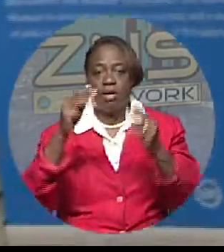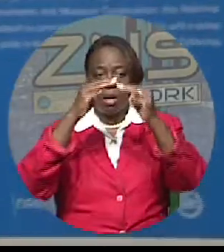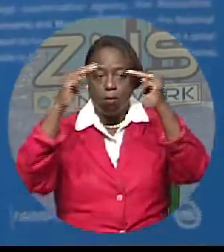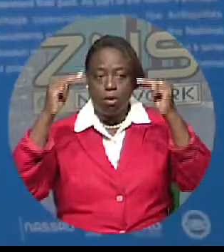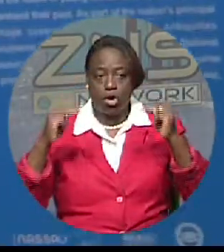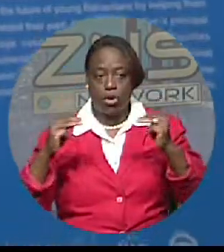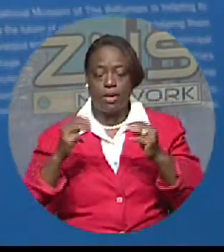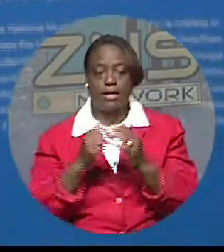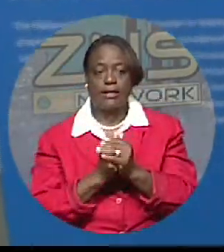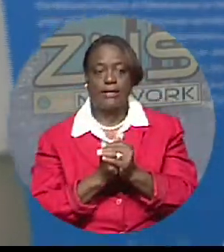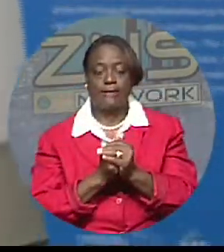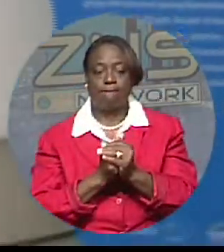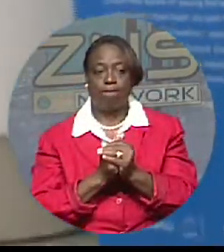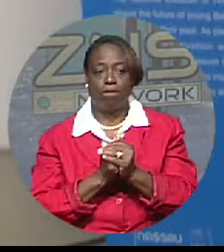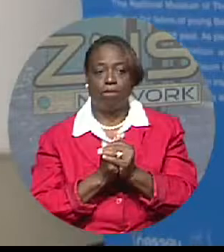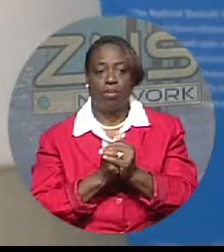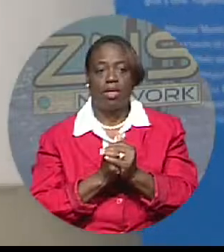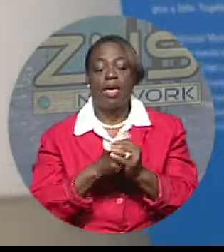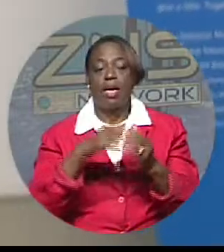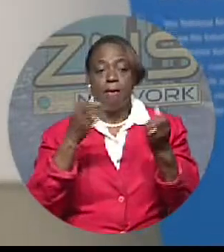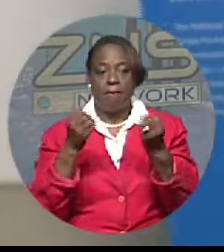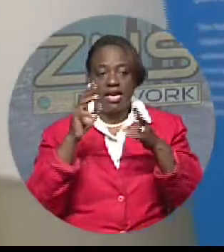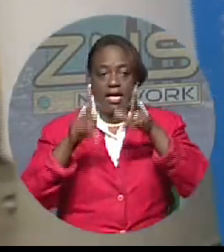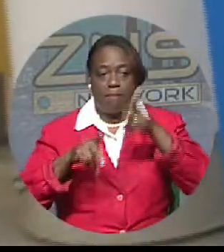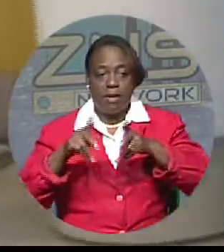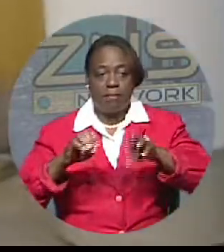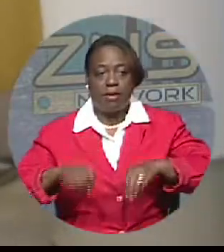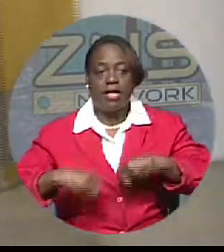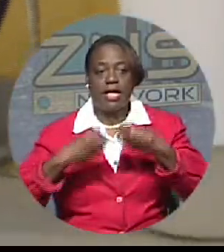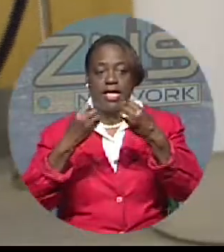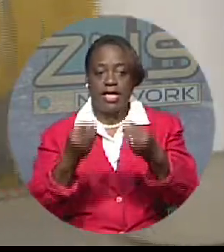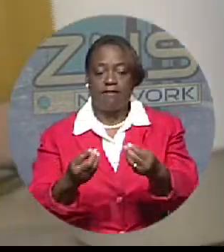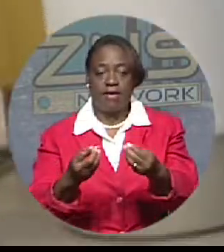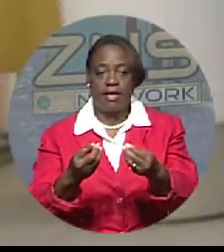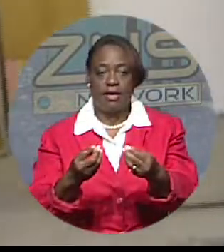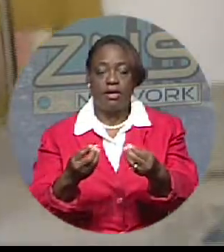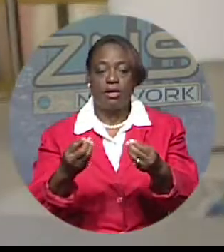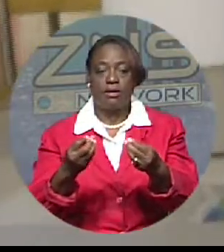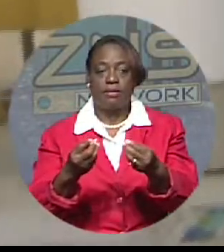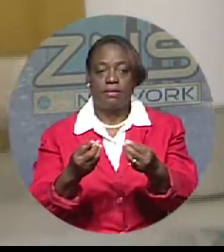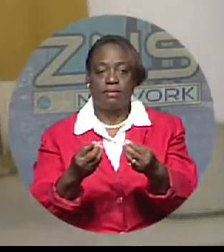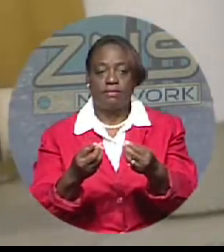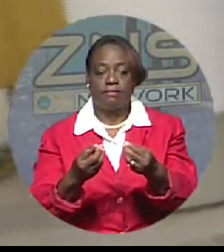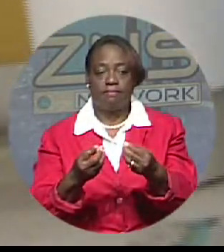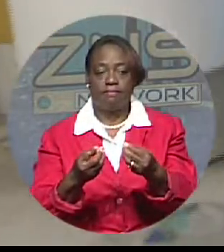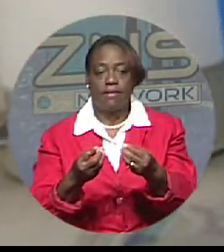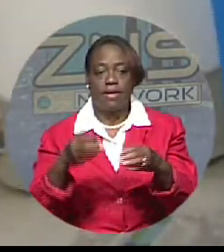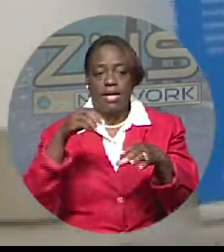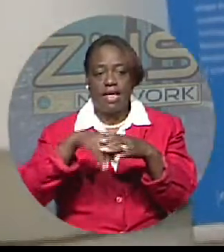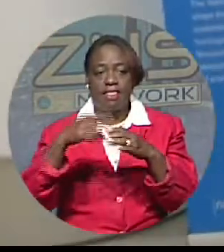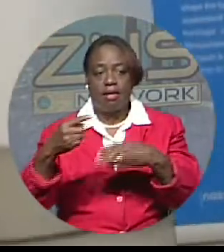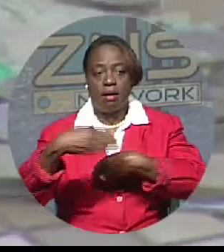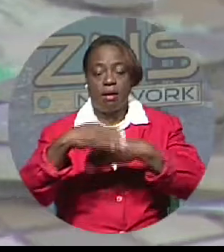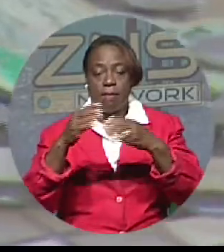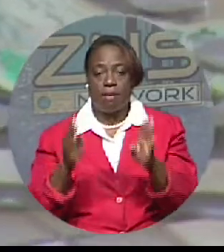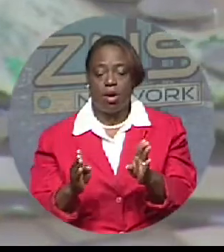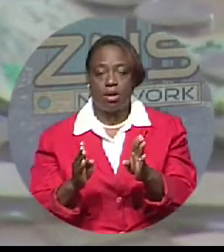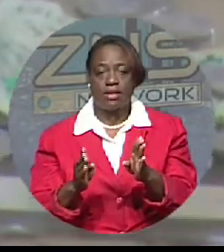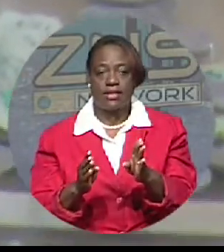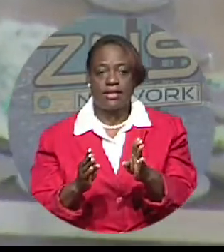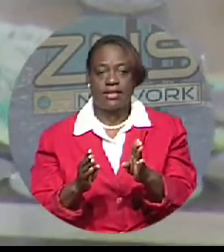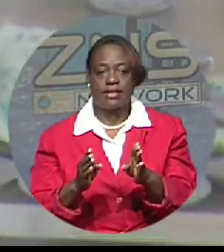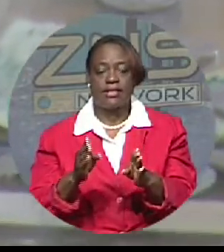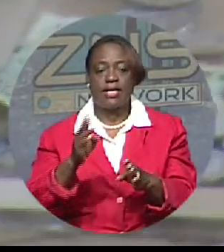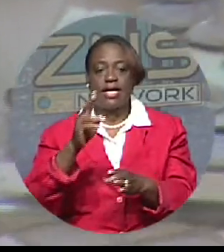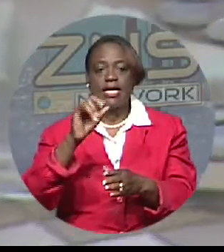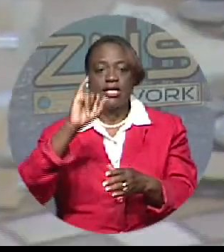attract travelers' attention and inspire them to give, and people wasted no time in doing so. NAD's Vice President of Marketing and